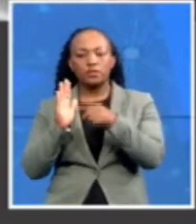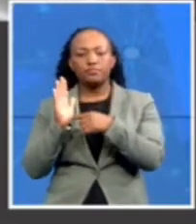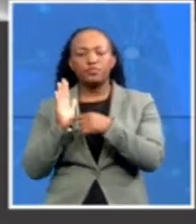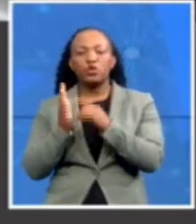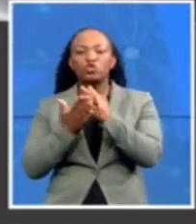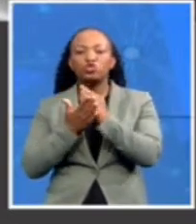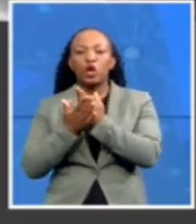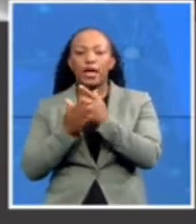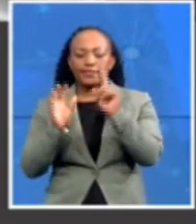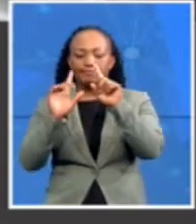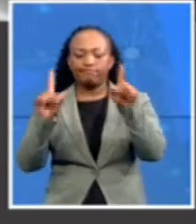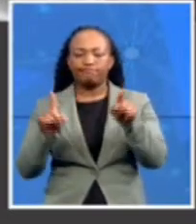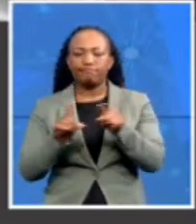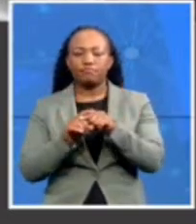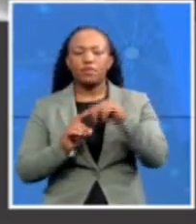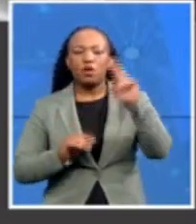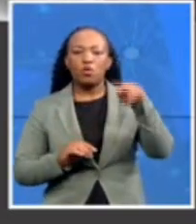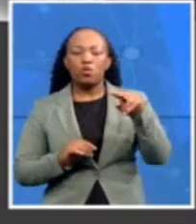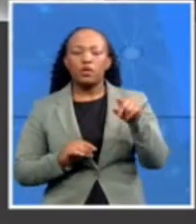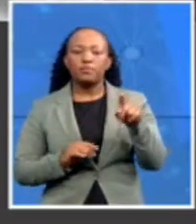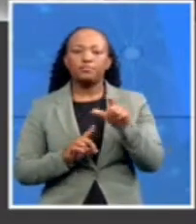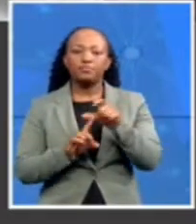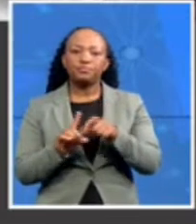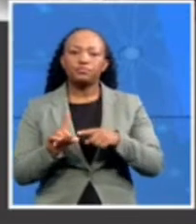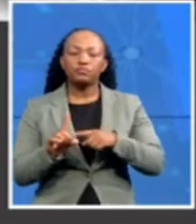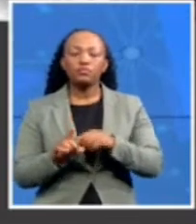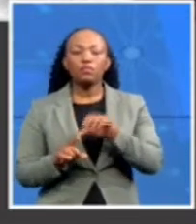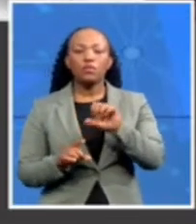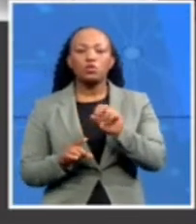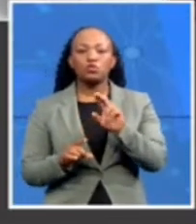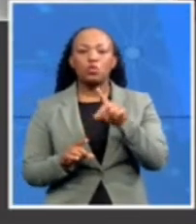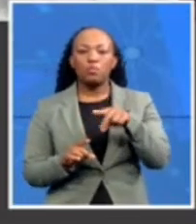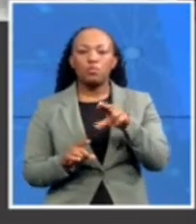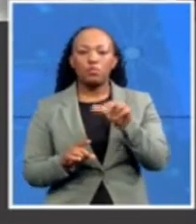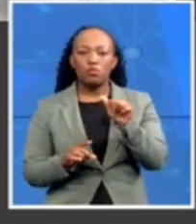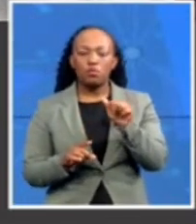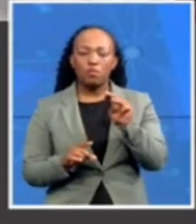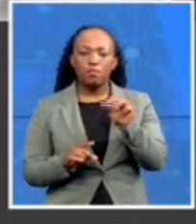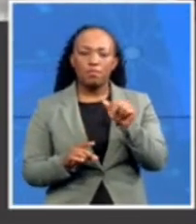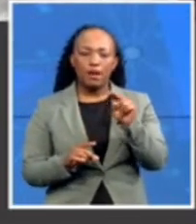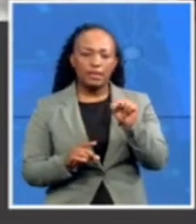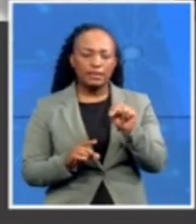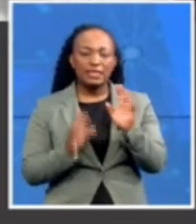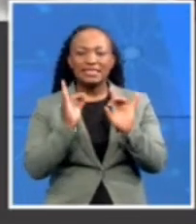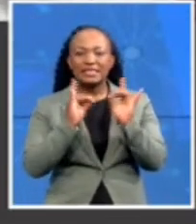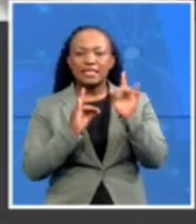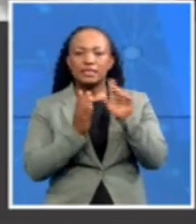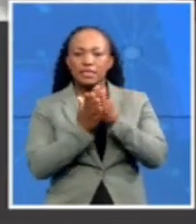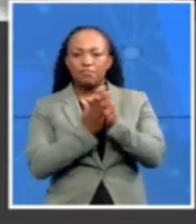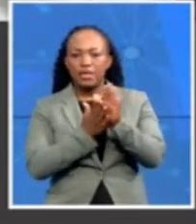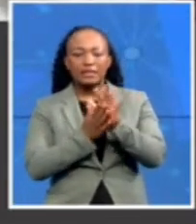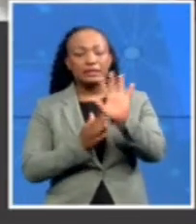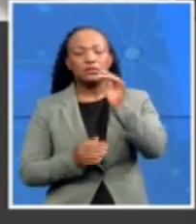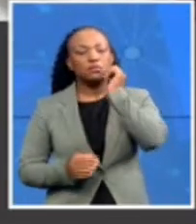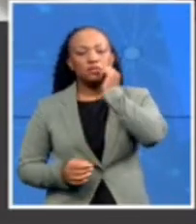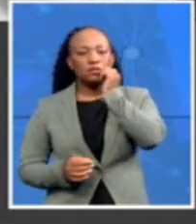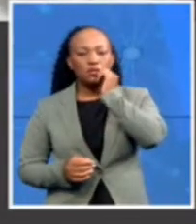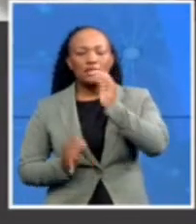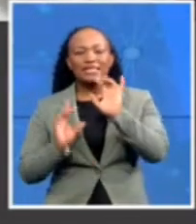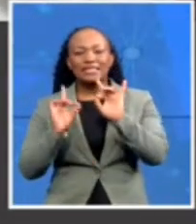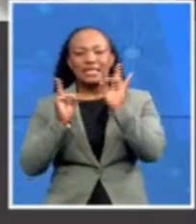is from City Press, sorry, I apologize, from the Citizen newspaper. She has